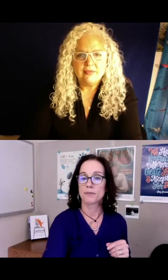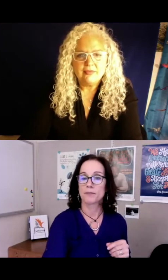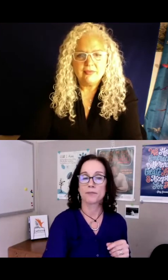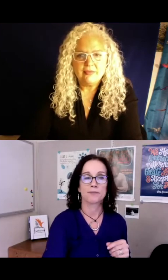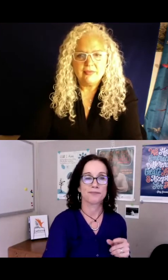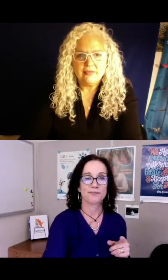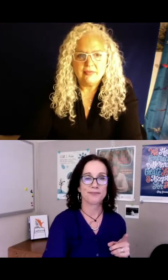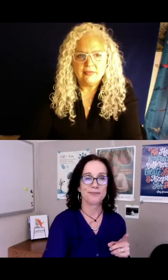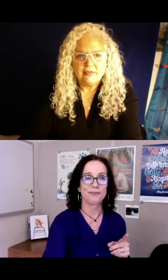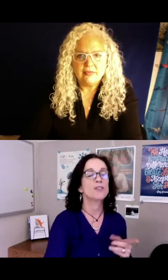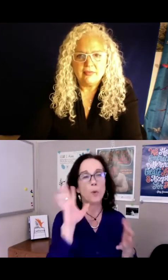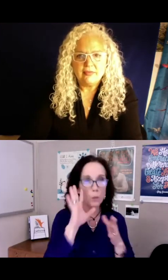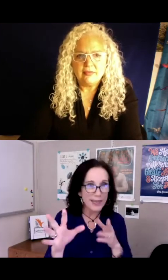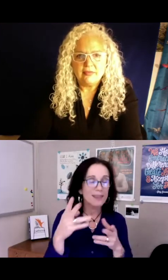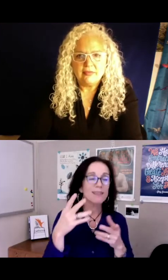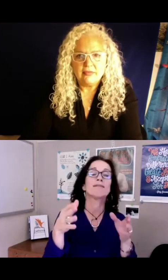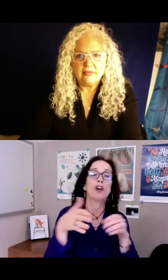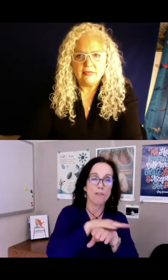review.